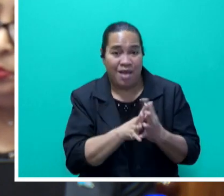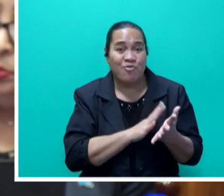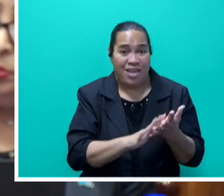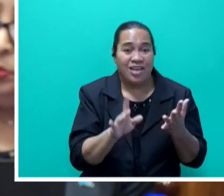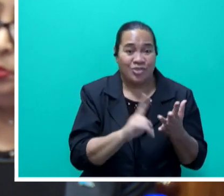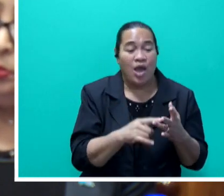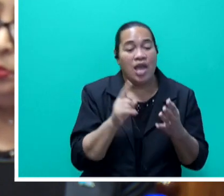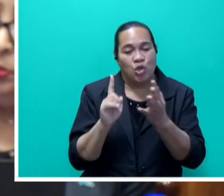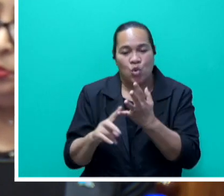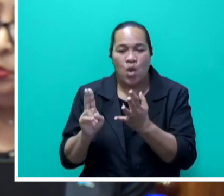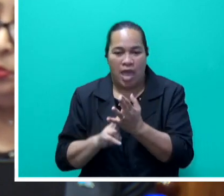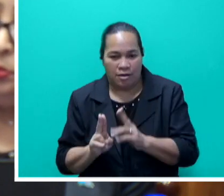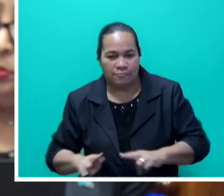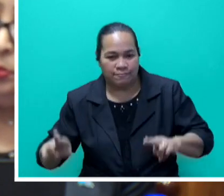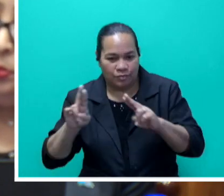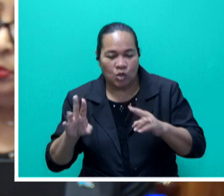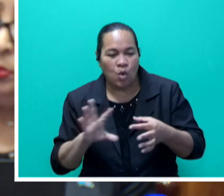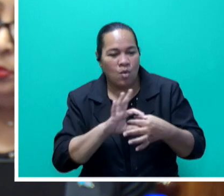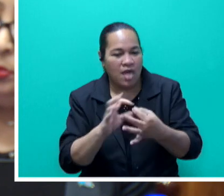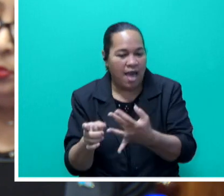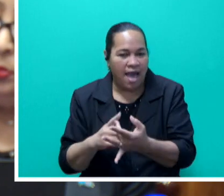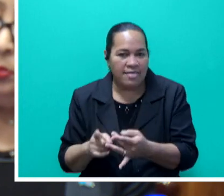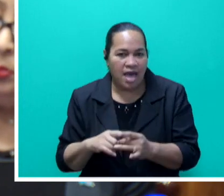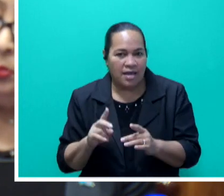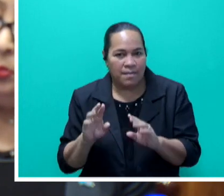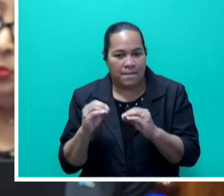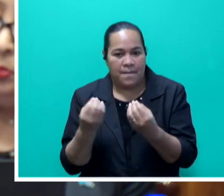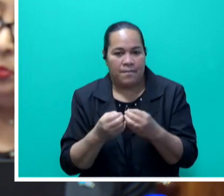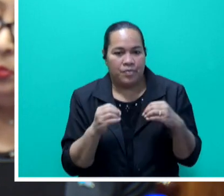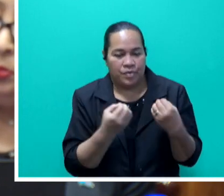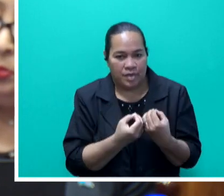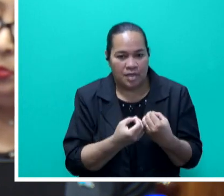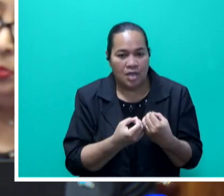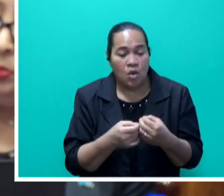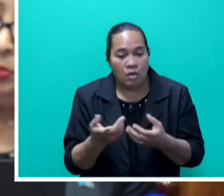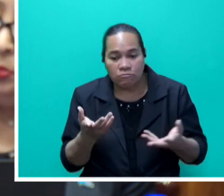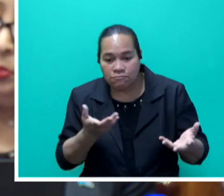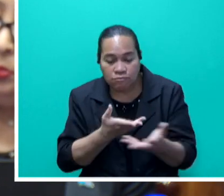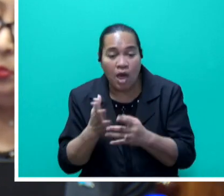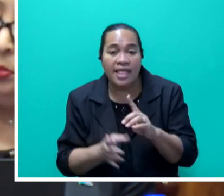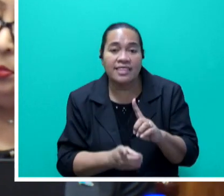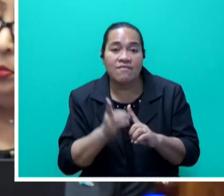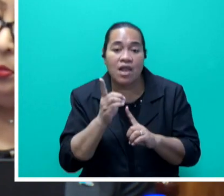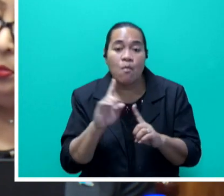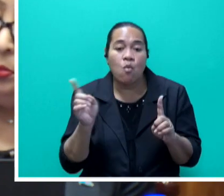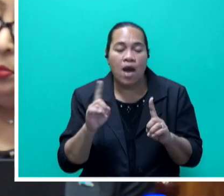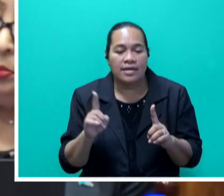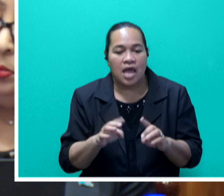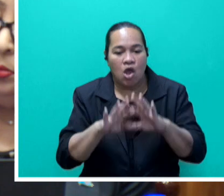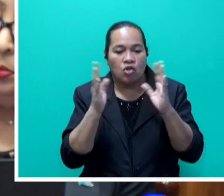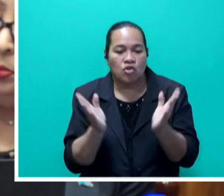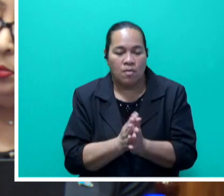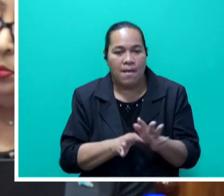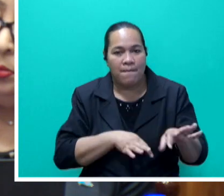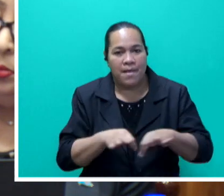and the UN regional commissions, in cooperation with other partners in the UN Road Safety Collaboration, have developed a global plan for the decade